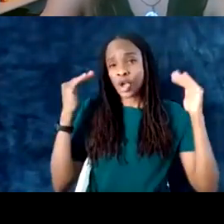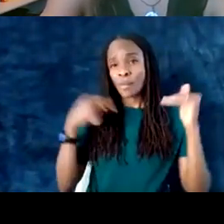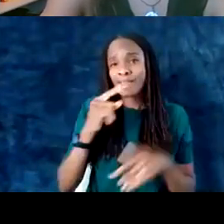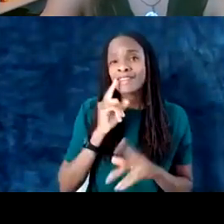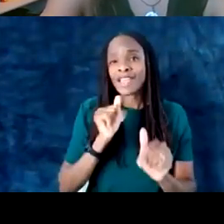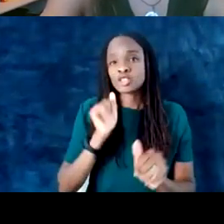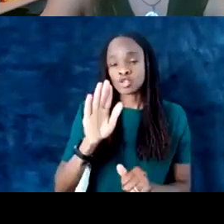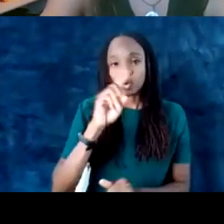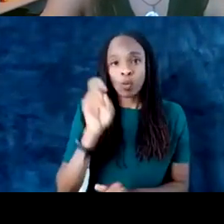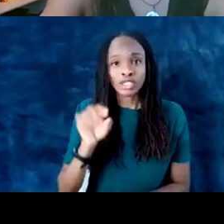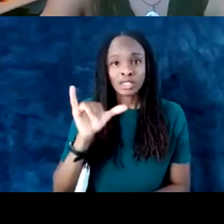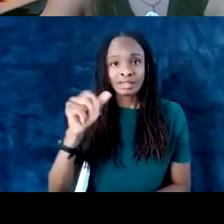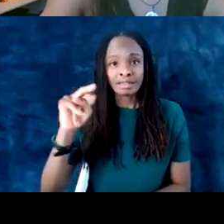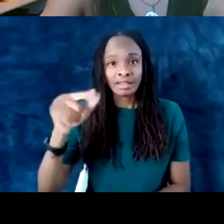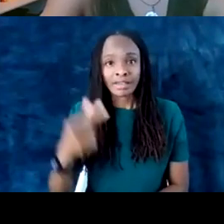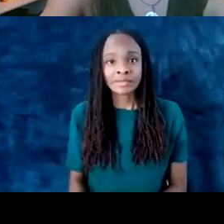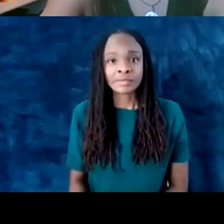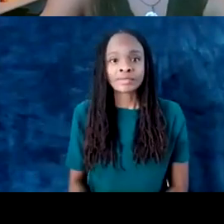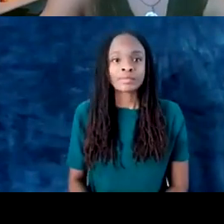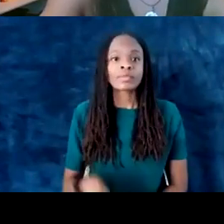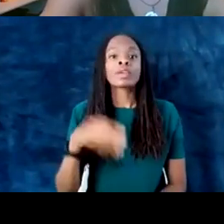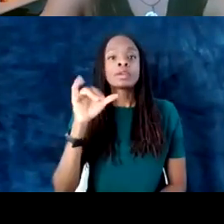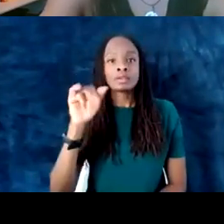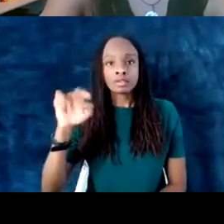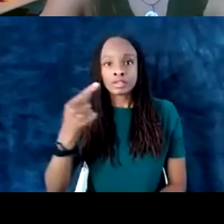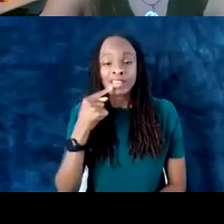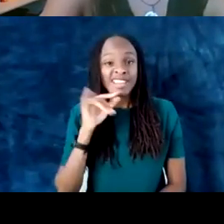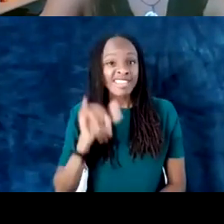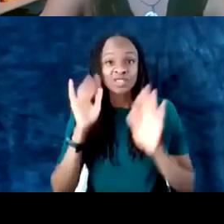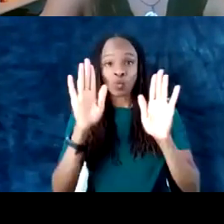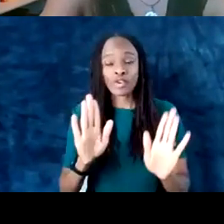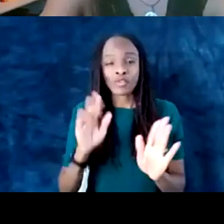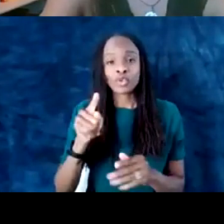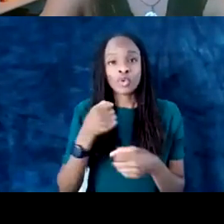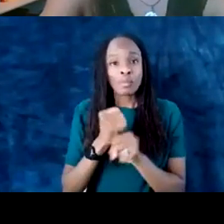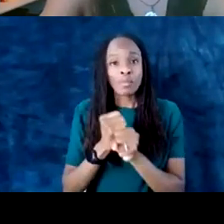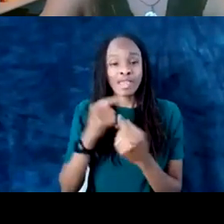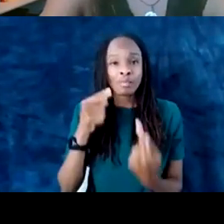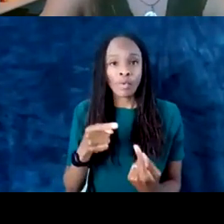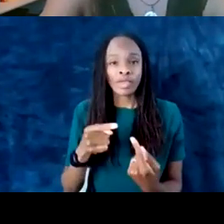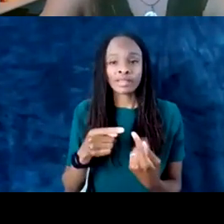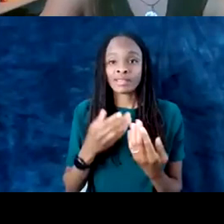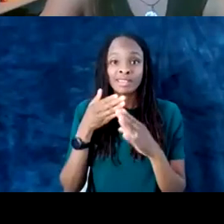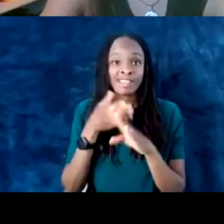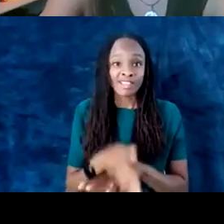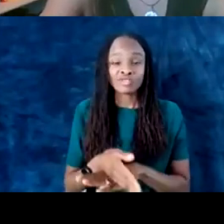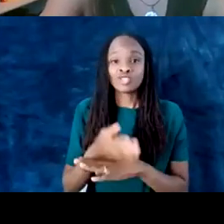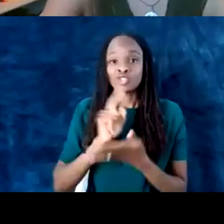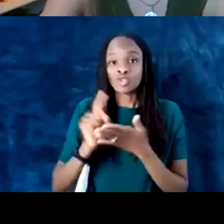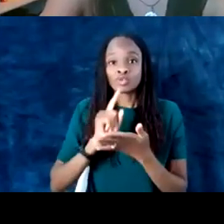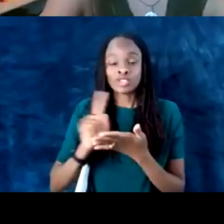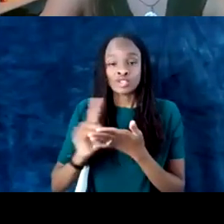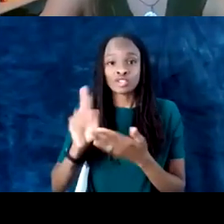Chi-Wei. No, that's really wonderful. And I think you also make a point where, you know, once research is out in the world, it's live, it